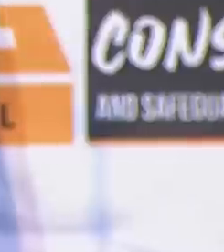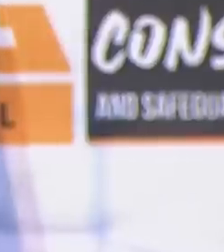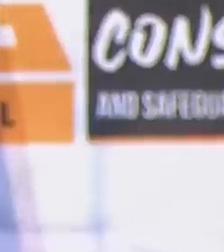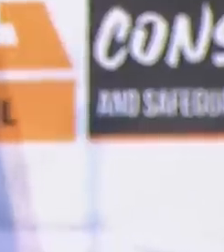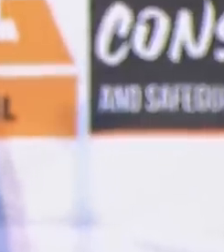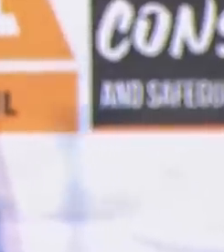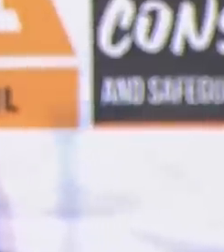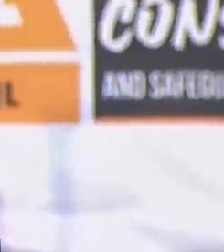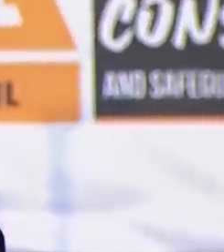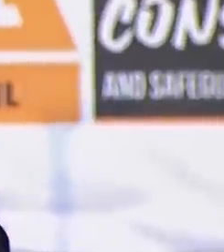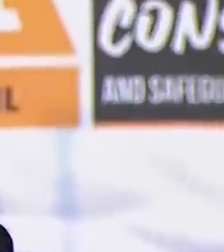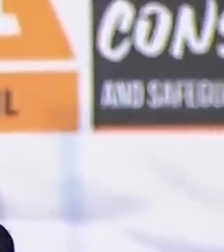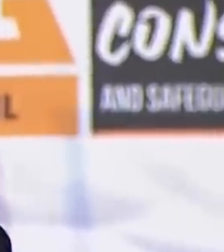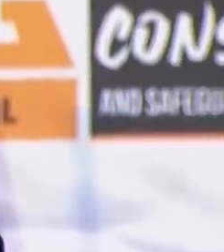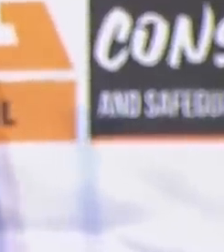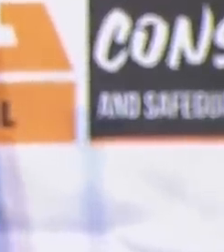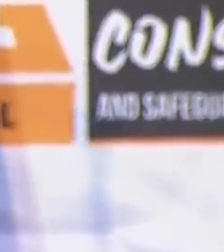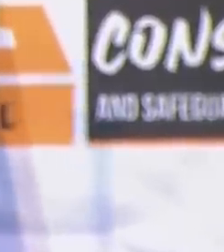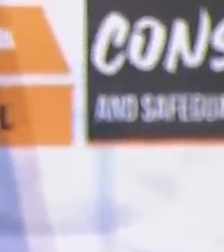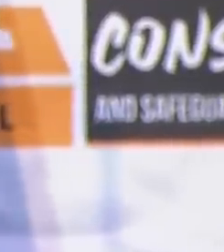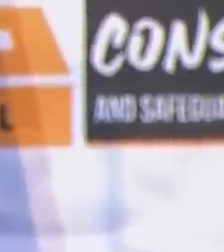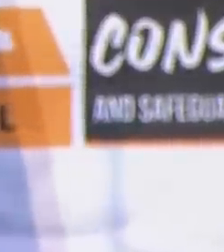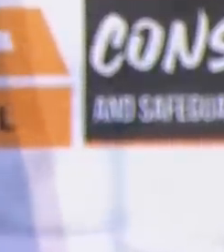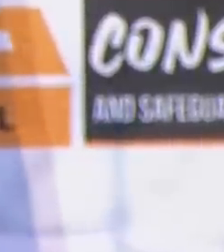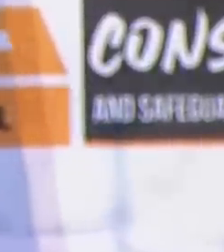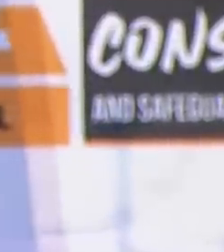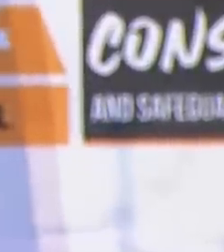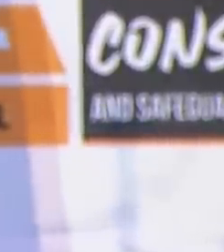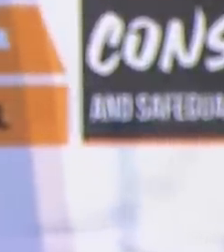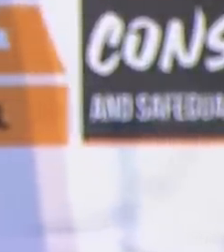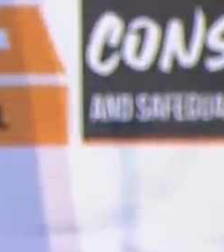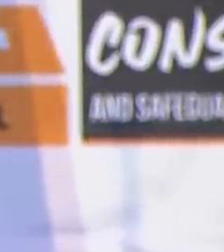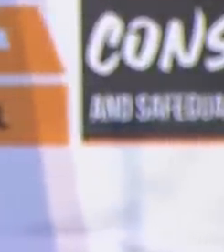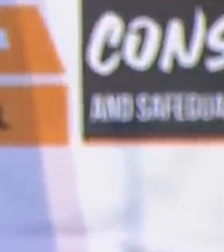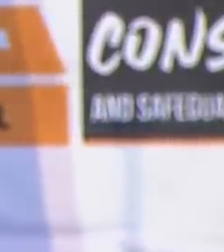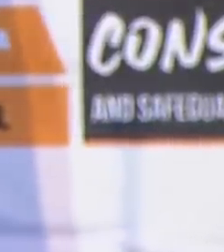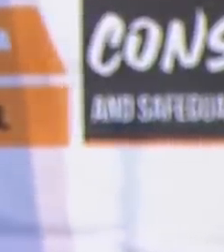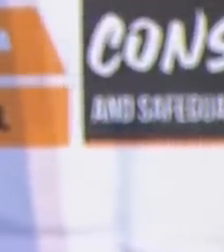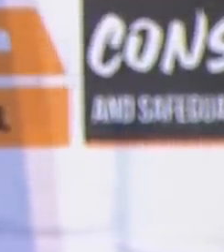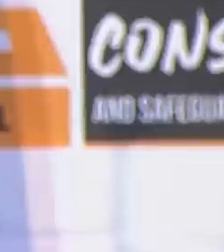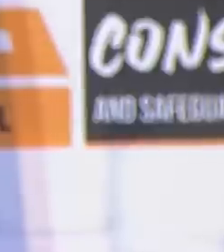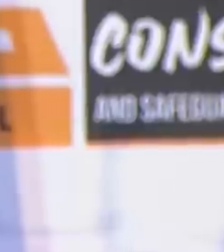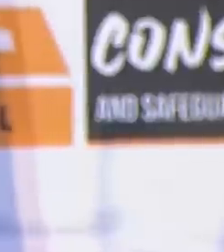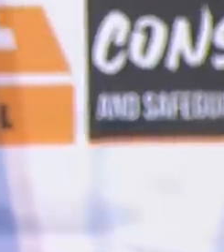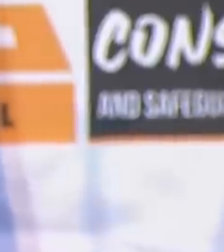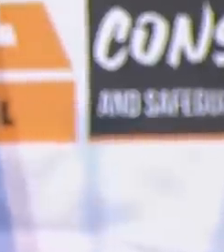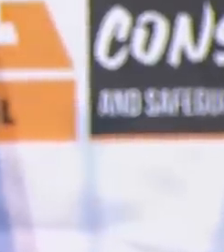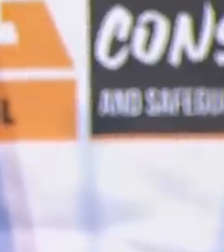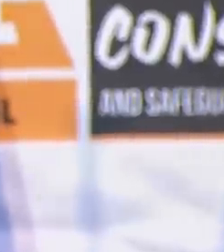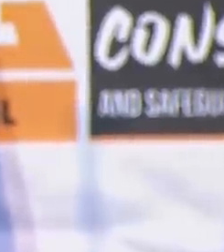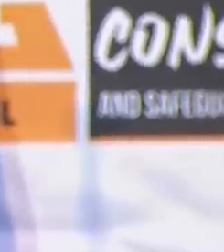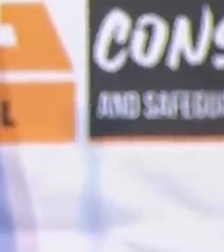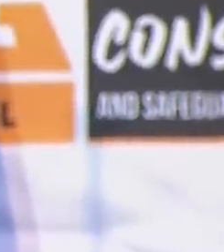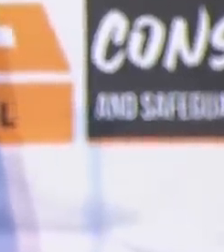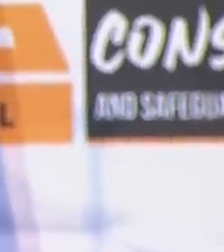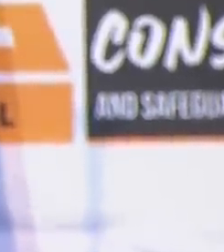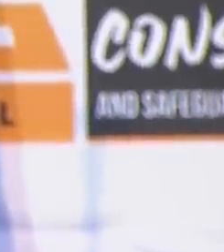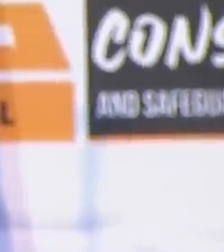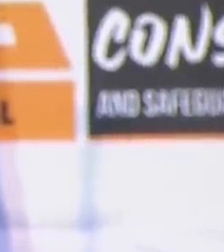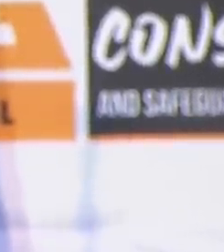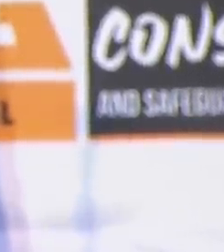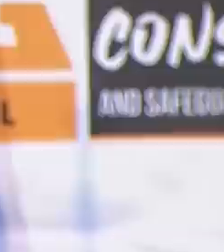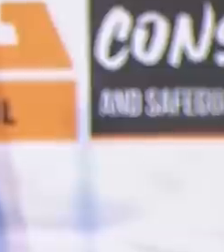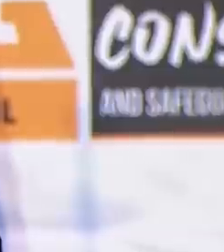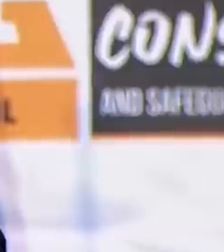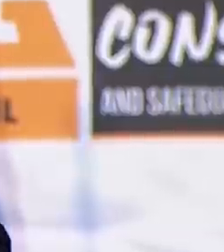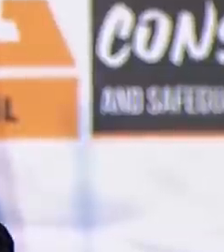raise 2 trillion rand in new investment over the next 5 years. Having